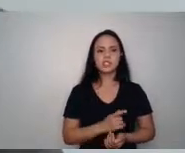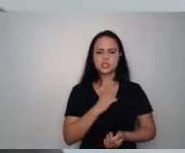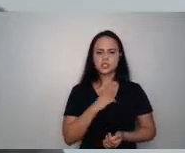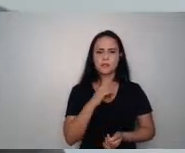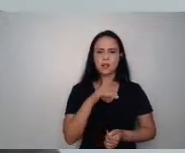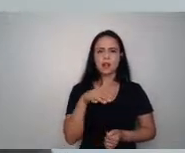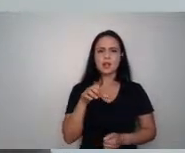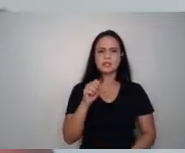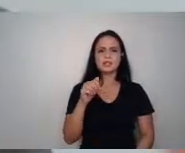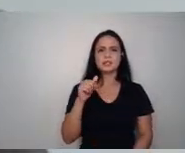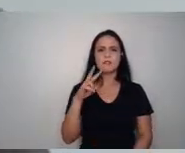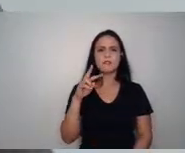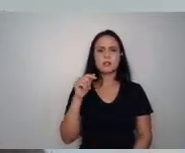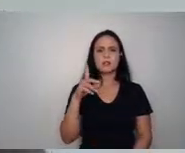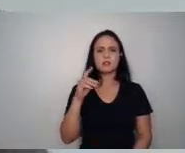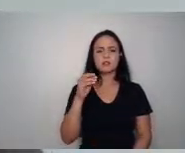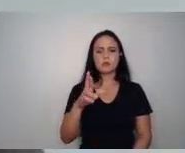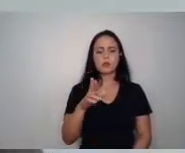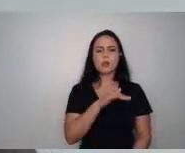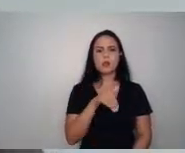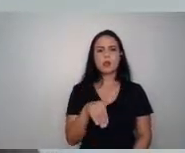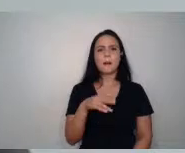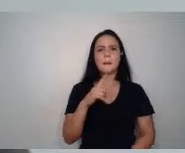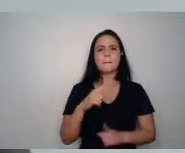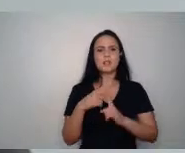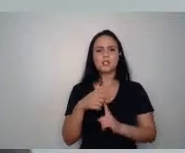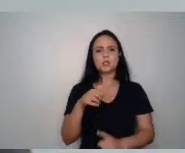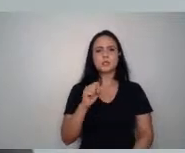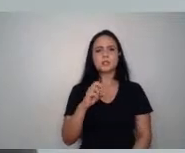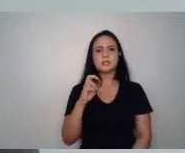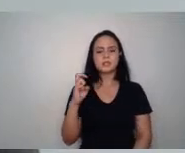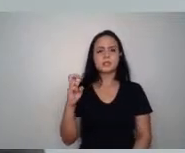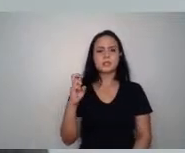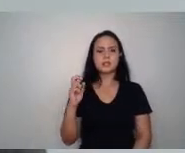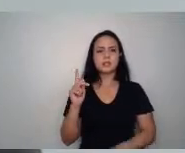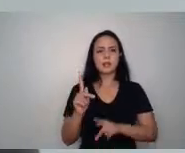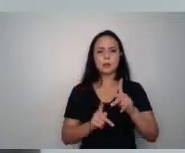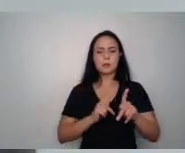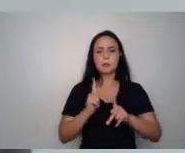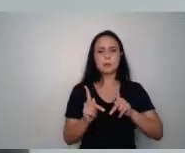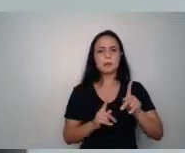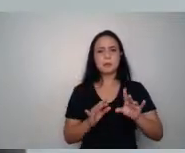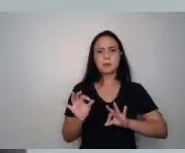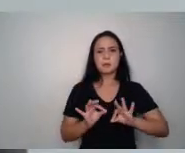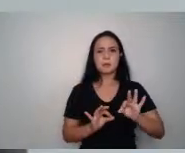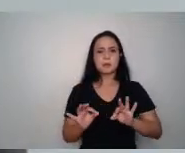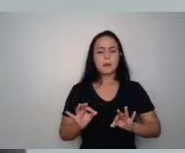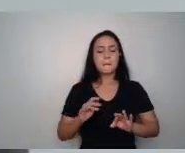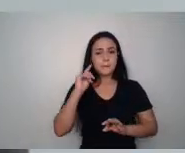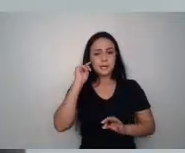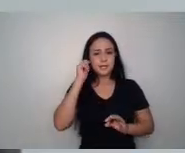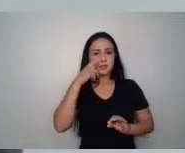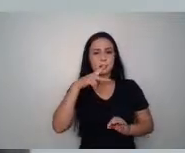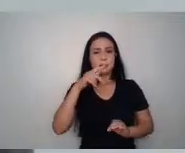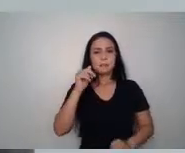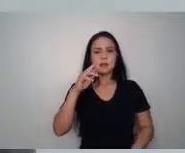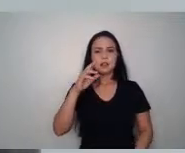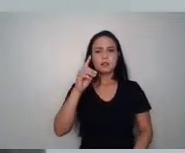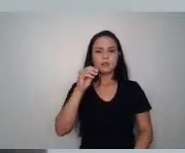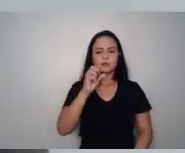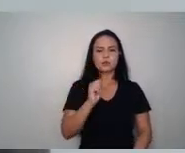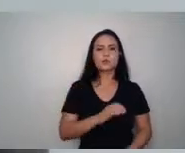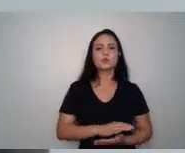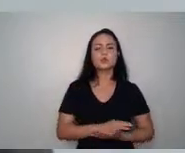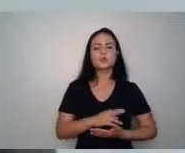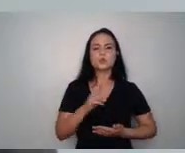of women, how can there be no representatives within the state assembly? 85% of the population in